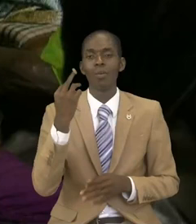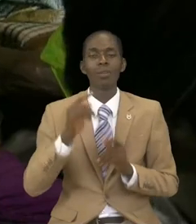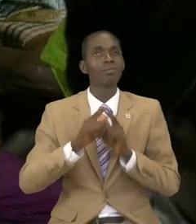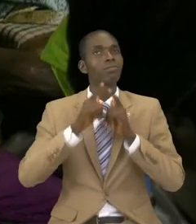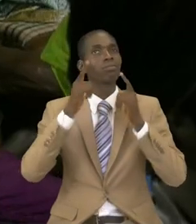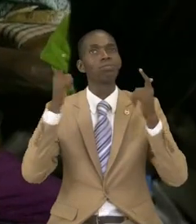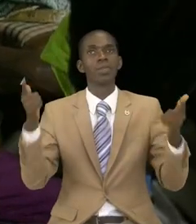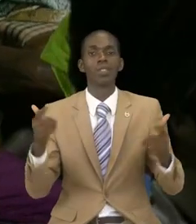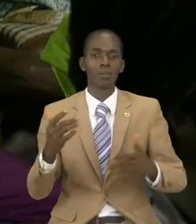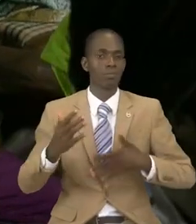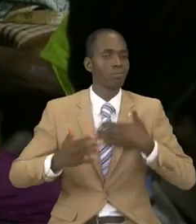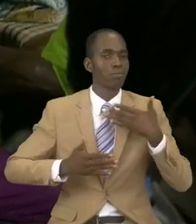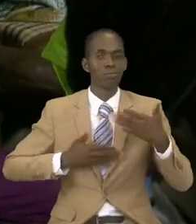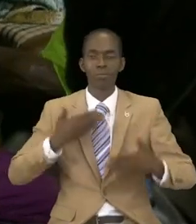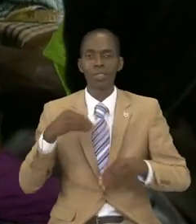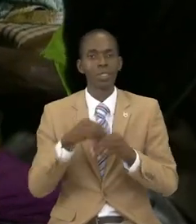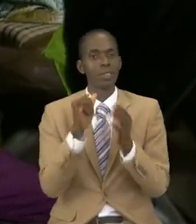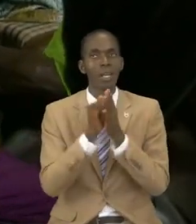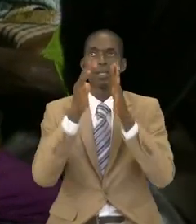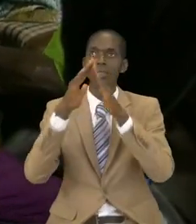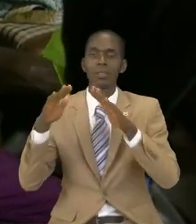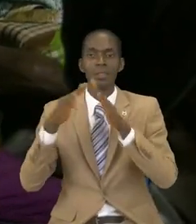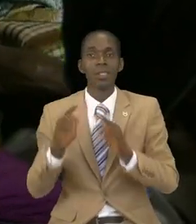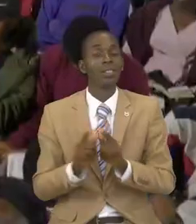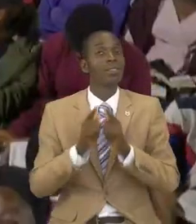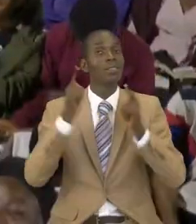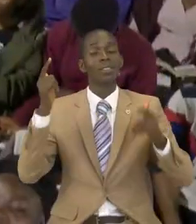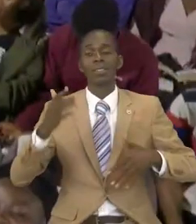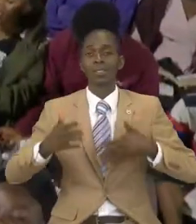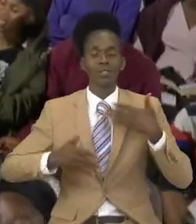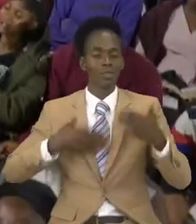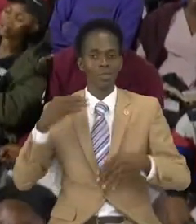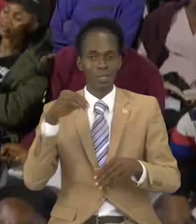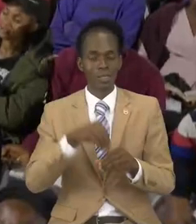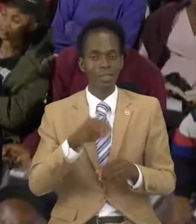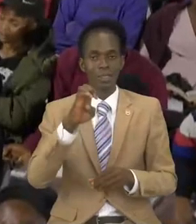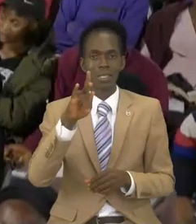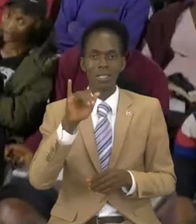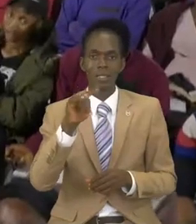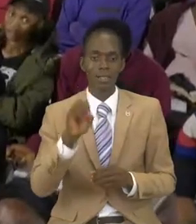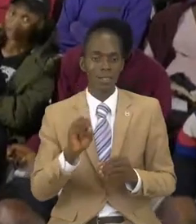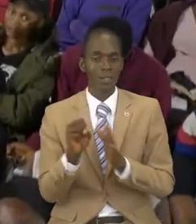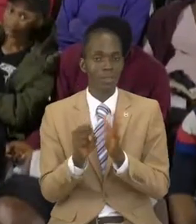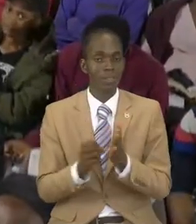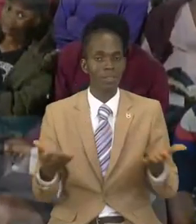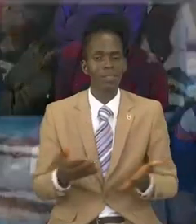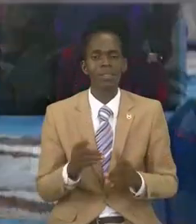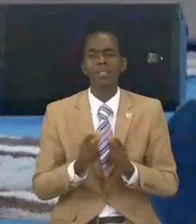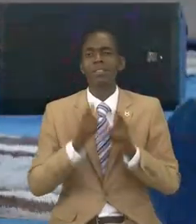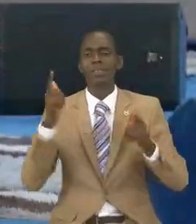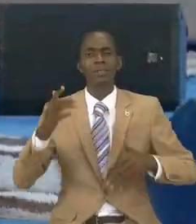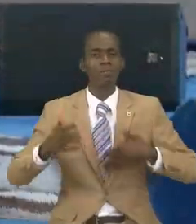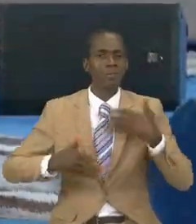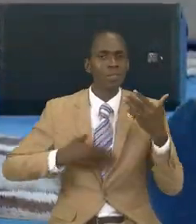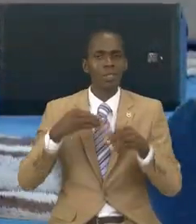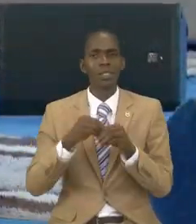city. Great joy in the Alpha location here. Great joy in all the cities and the congregations